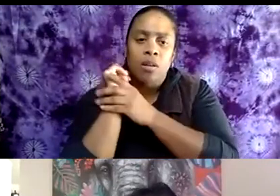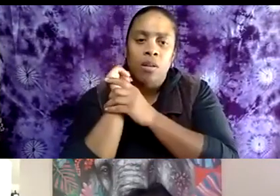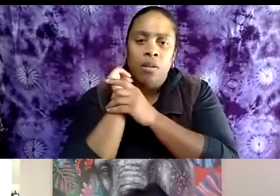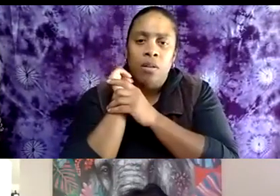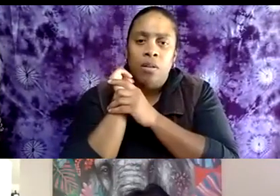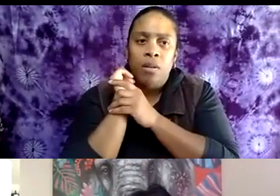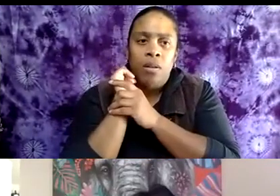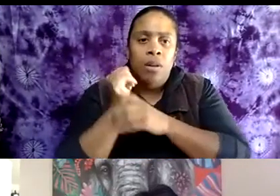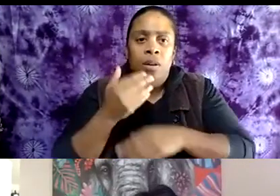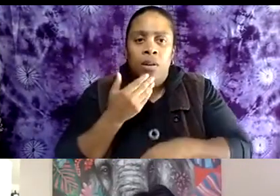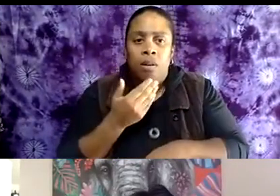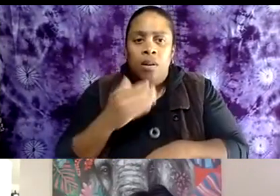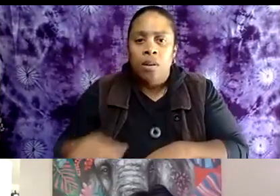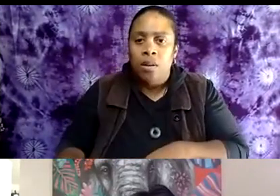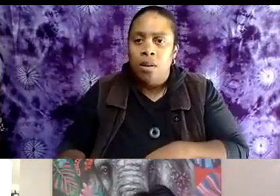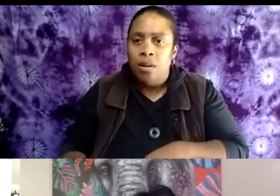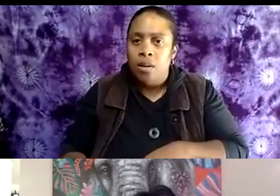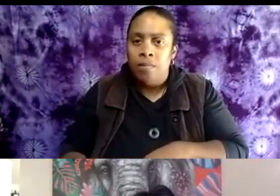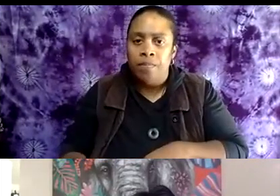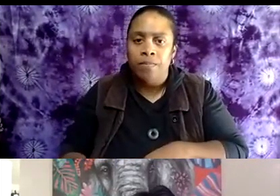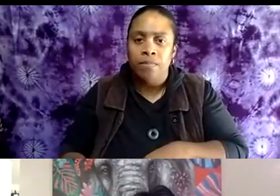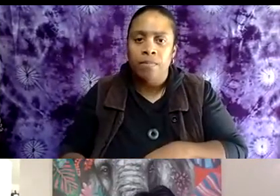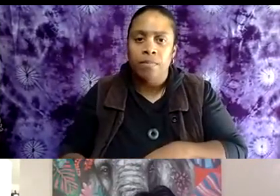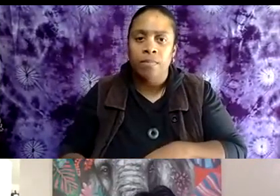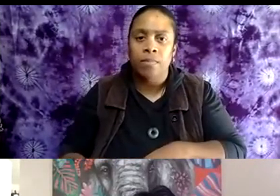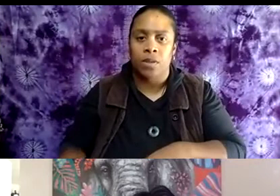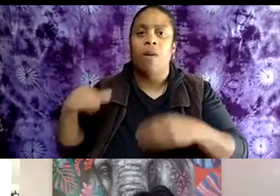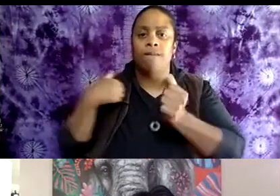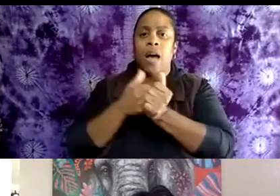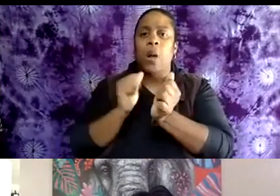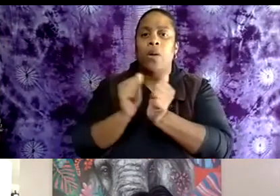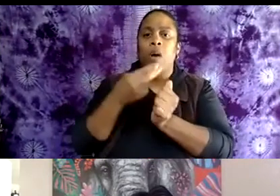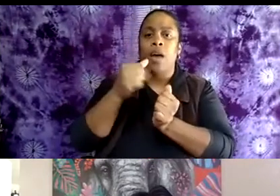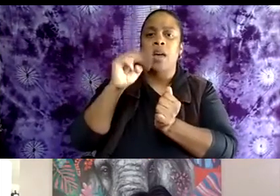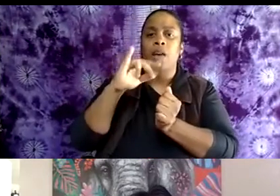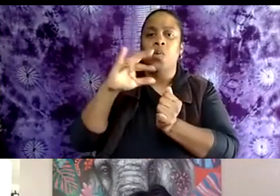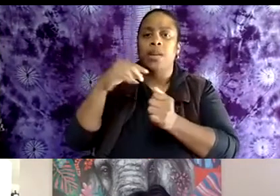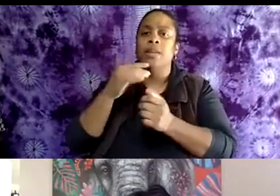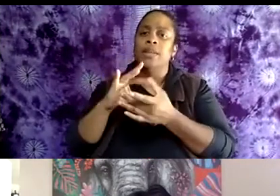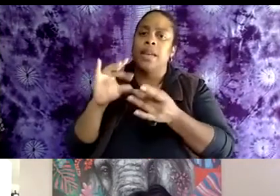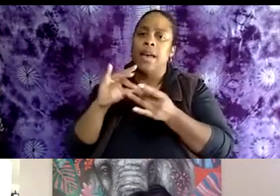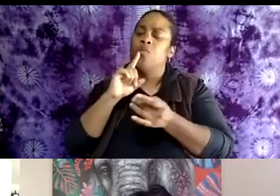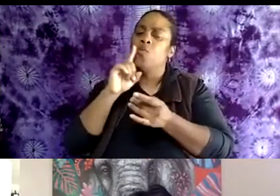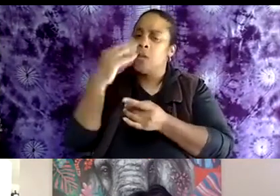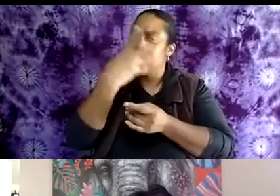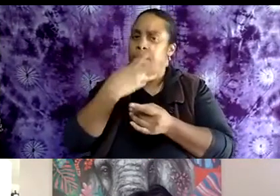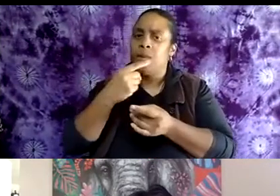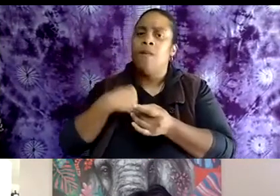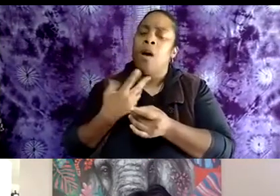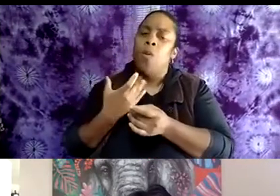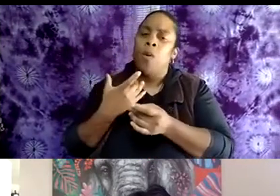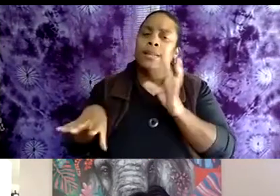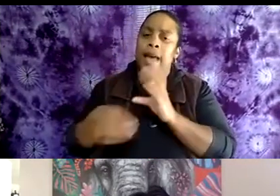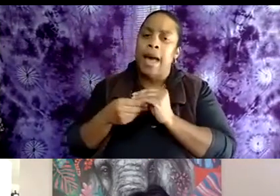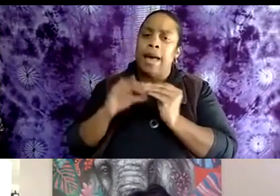Okay, thank you. All right, so following what Henry said, that was very beautiful. I want to say that people who